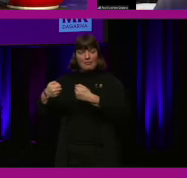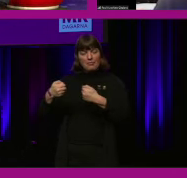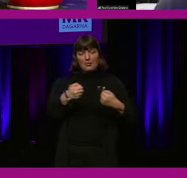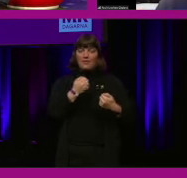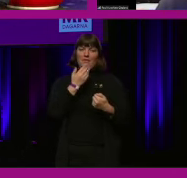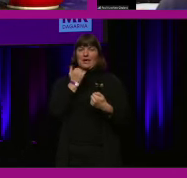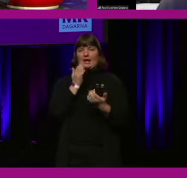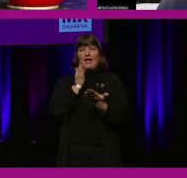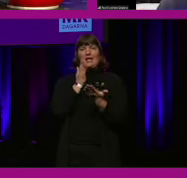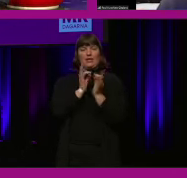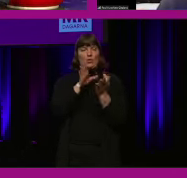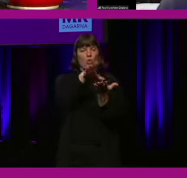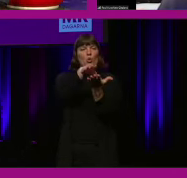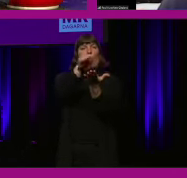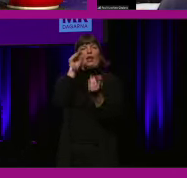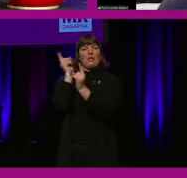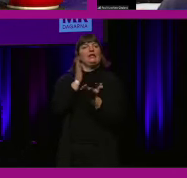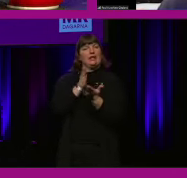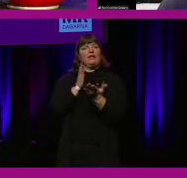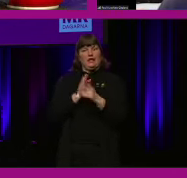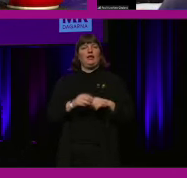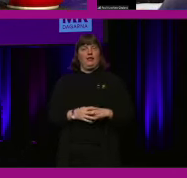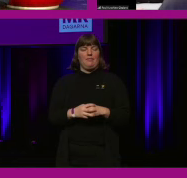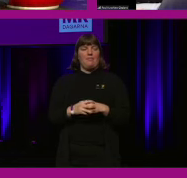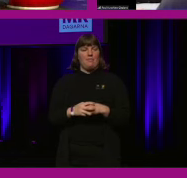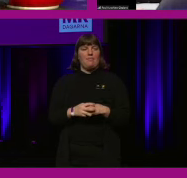appropriate understanding of those human rights. So